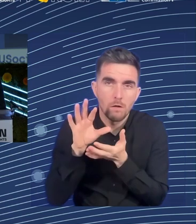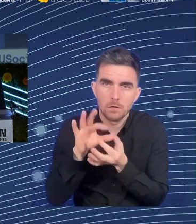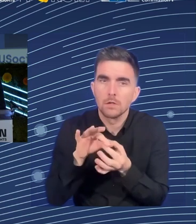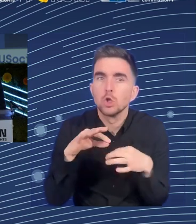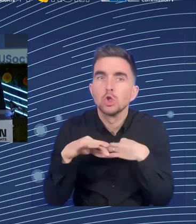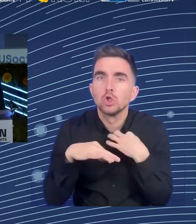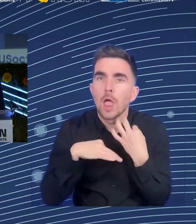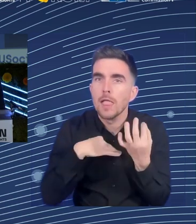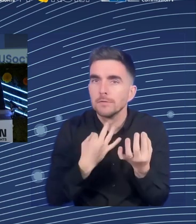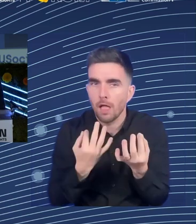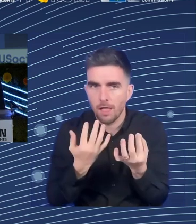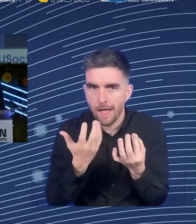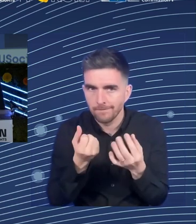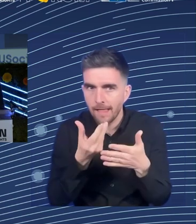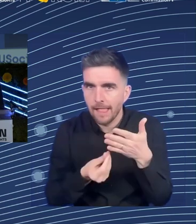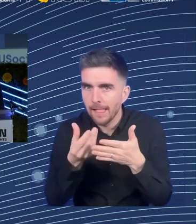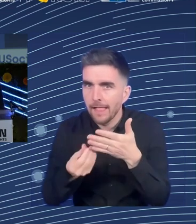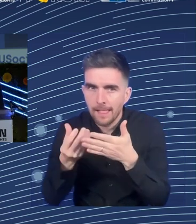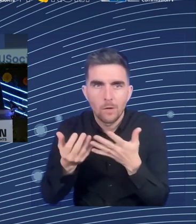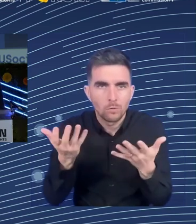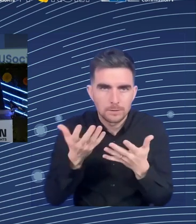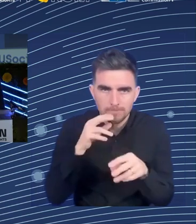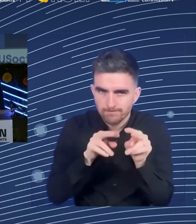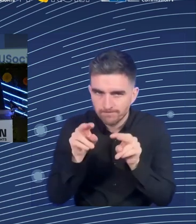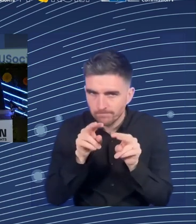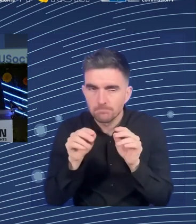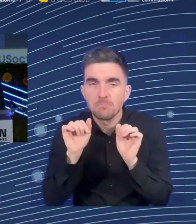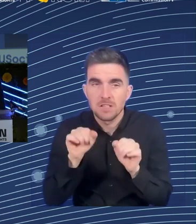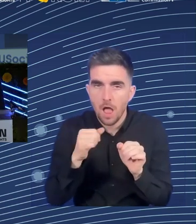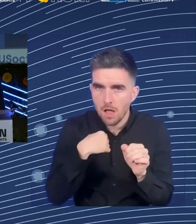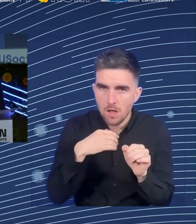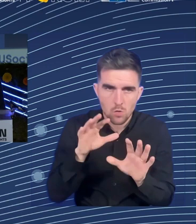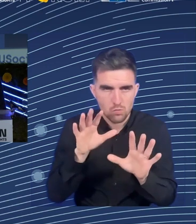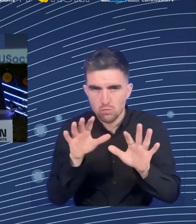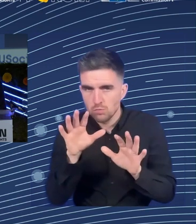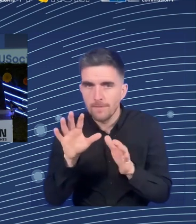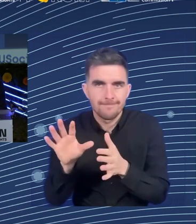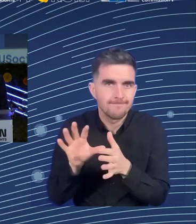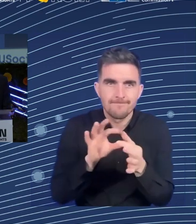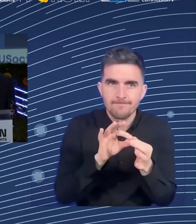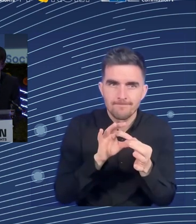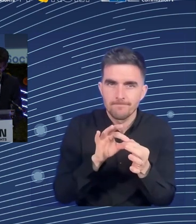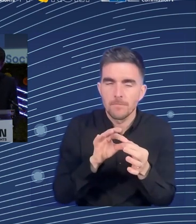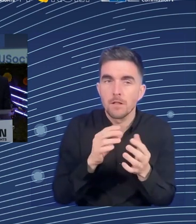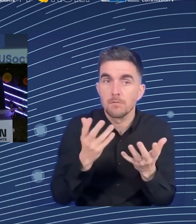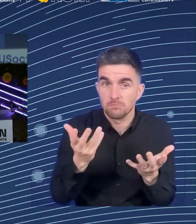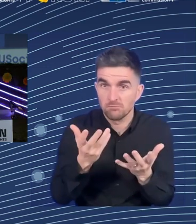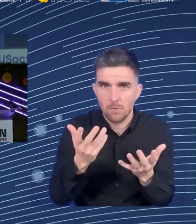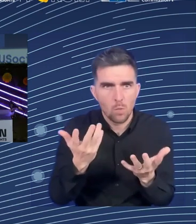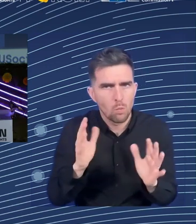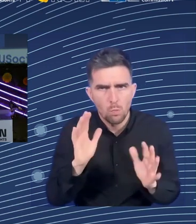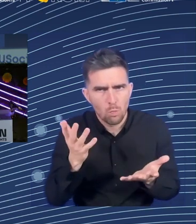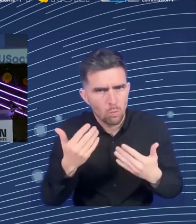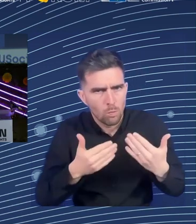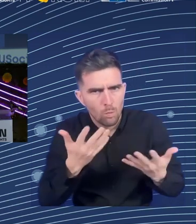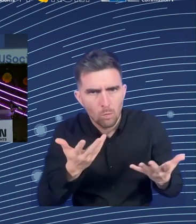of the gap. The half of the gap, we don't know where it comes from, so there is probably some factors that we can't really capture well in our analysis. The second thing